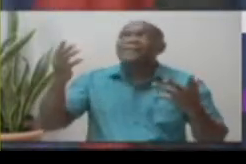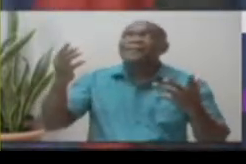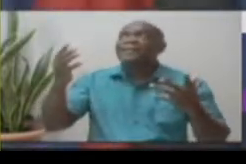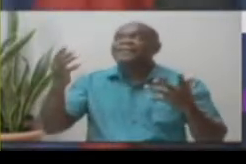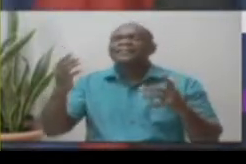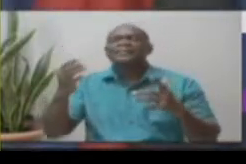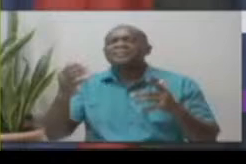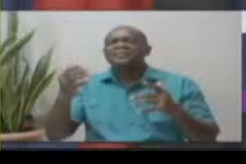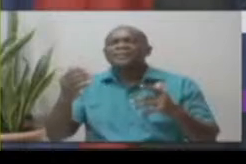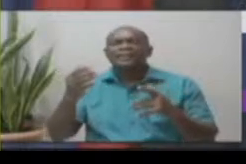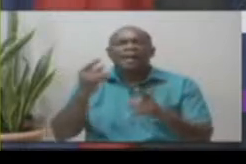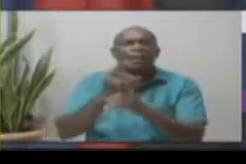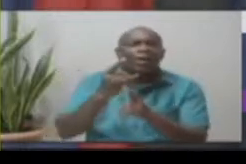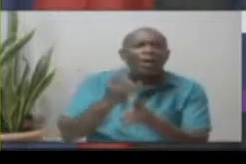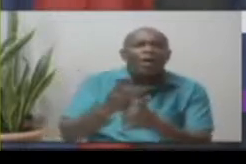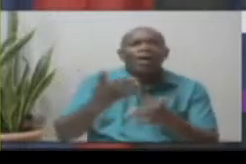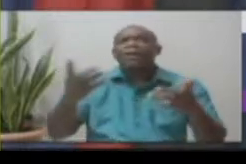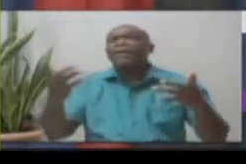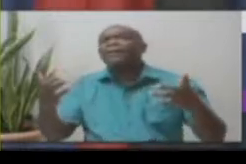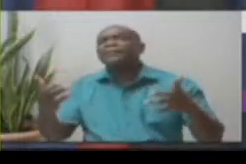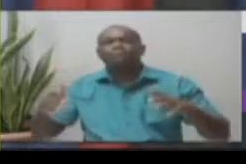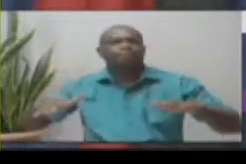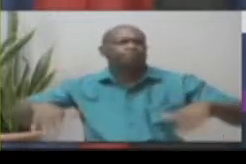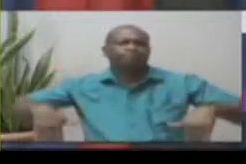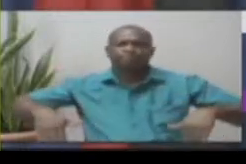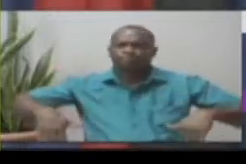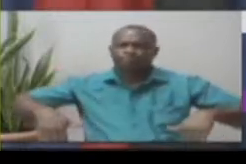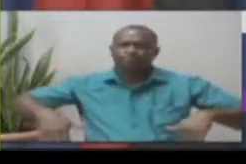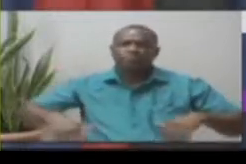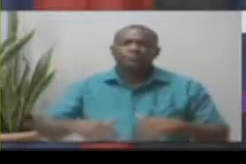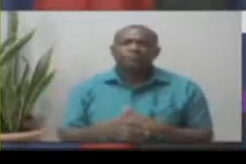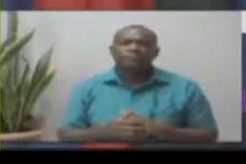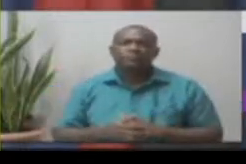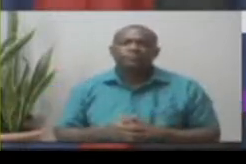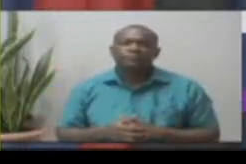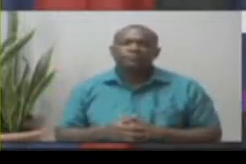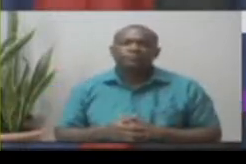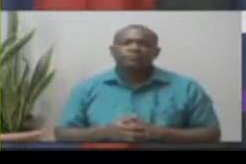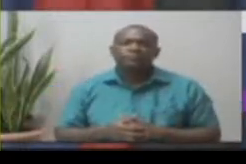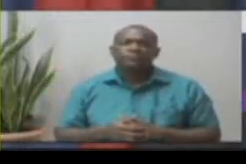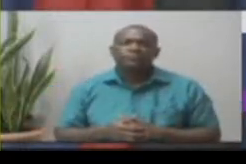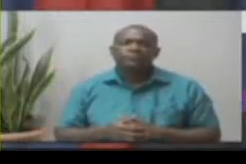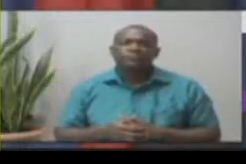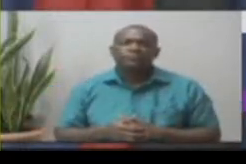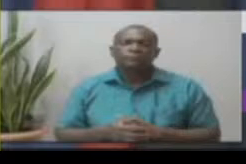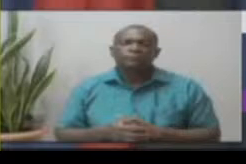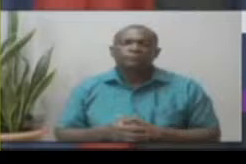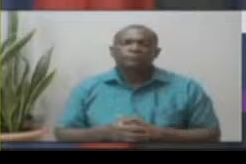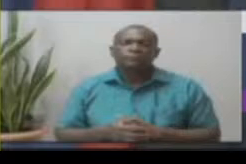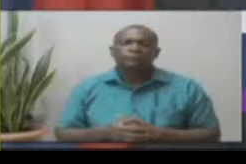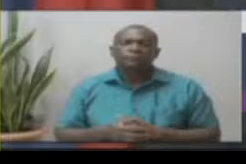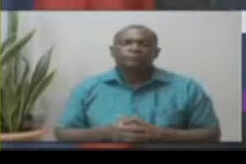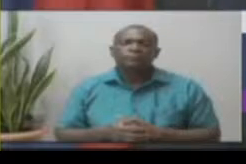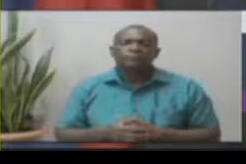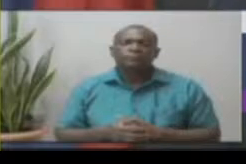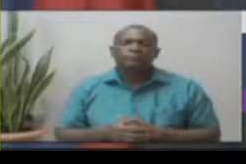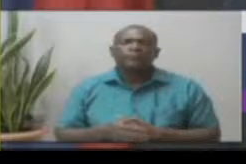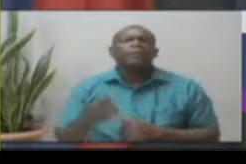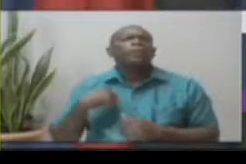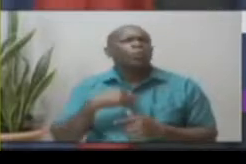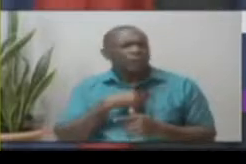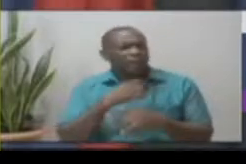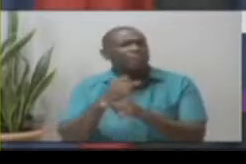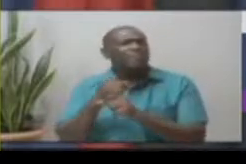not yet. That is still very personal, and what we are doing, we are sacrificing some things